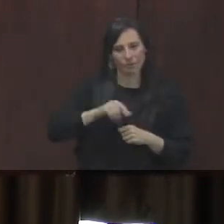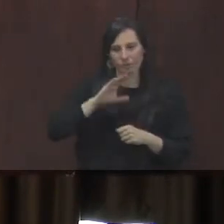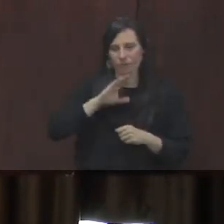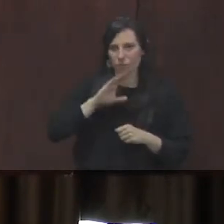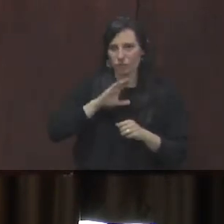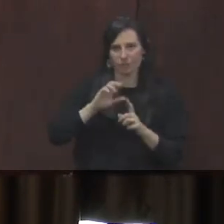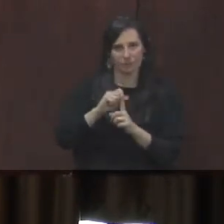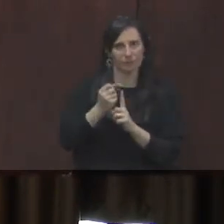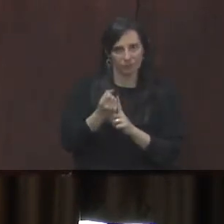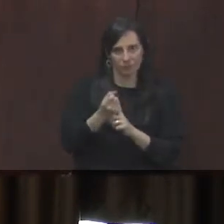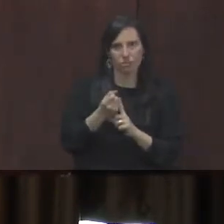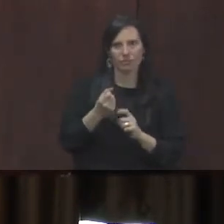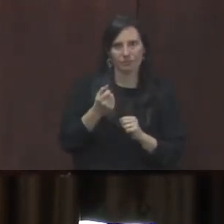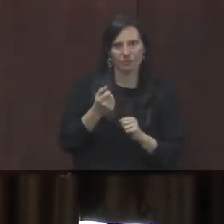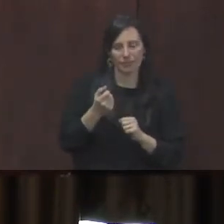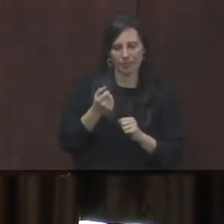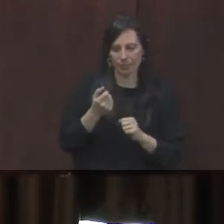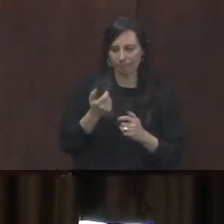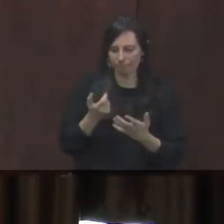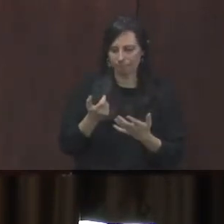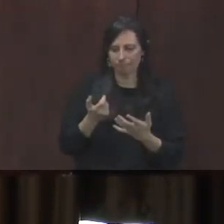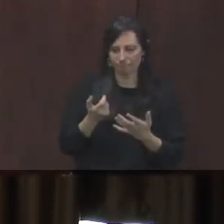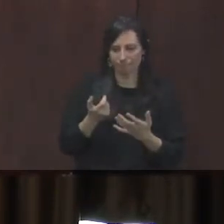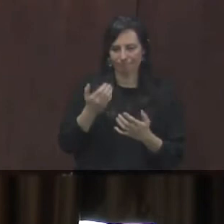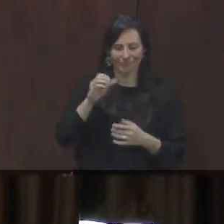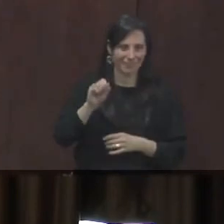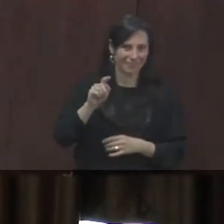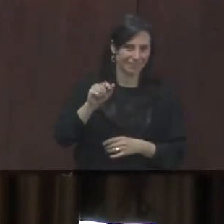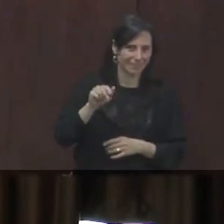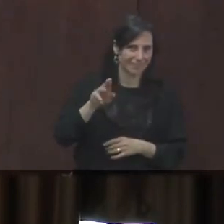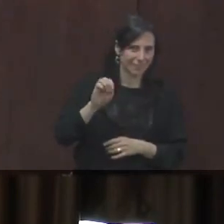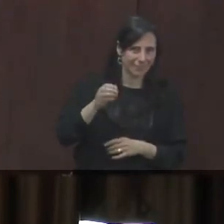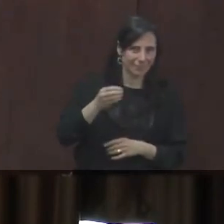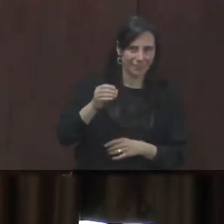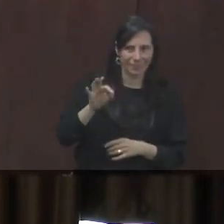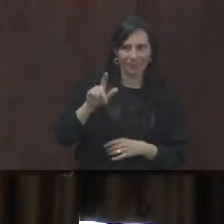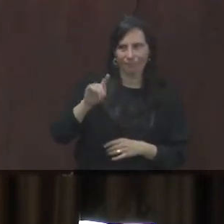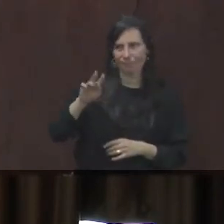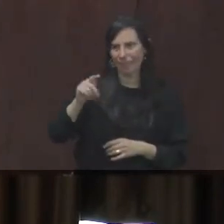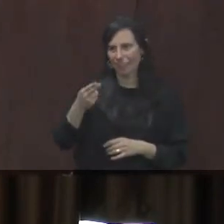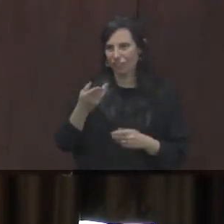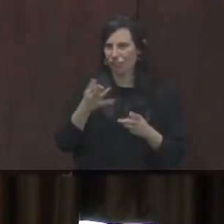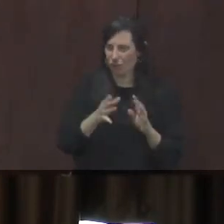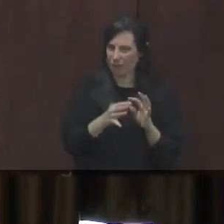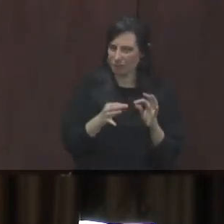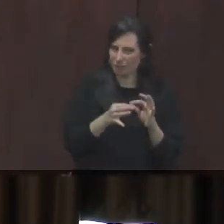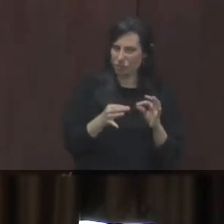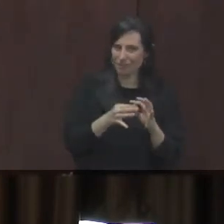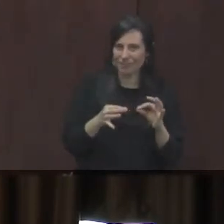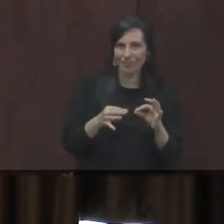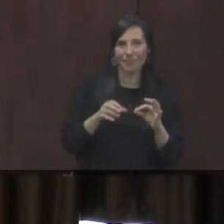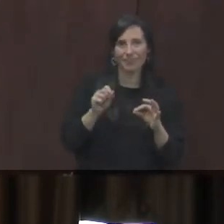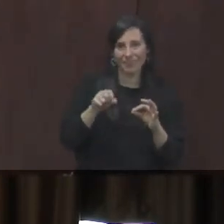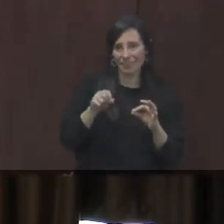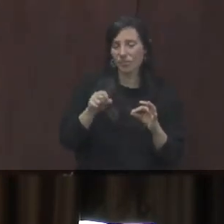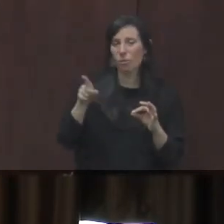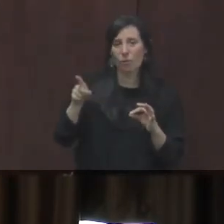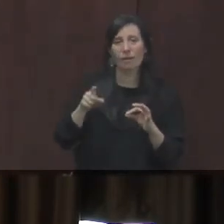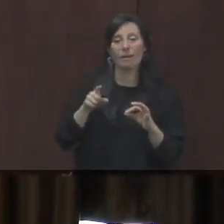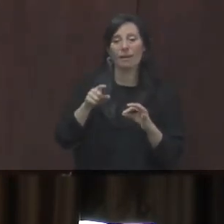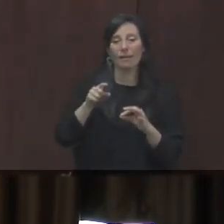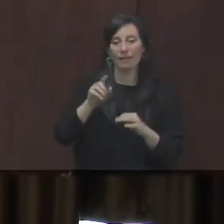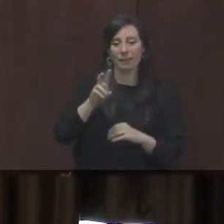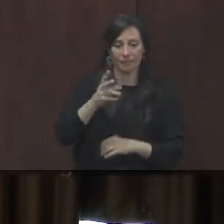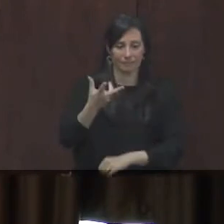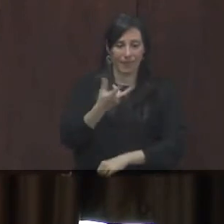both Stacie and Fletcher have commented on already. Number one, the county or the state is allocating by county. So when they